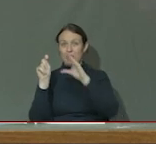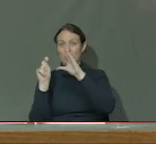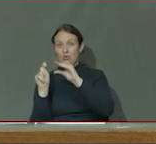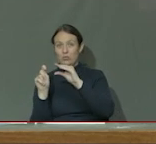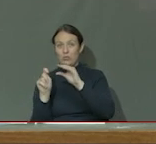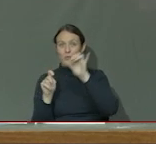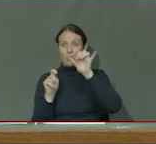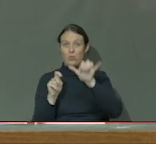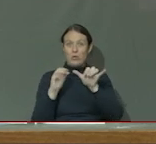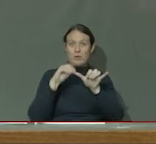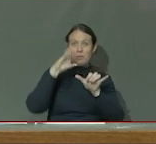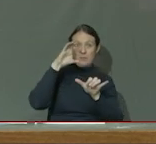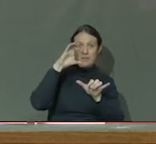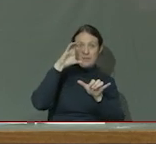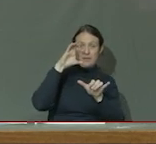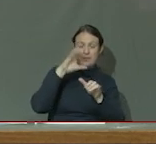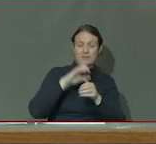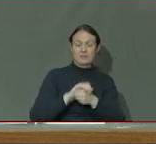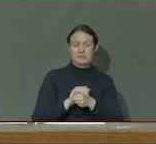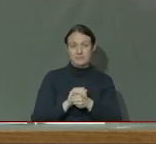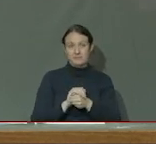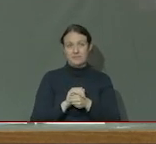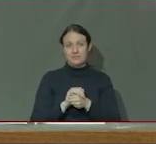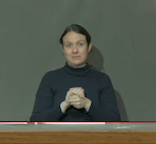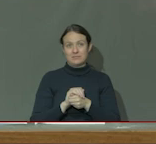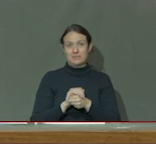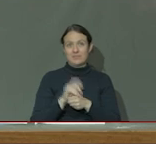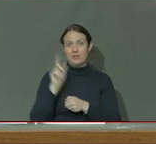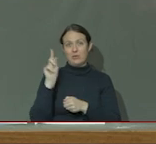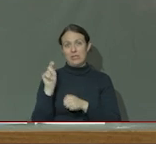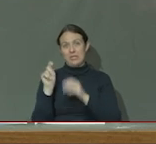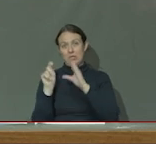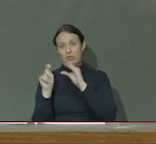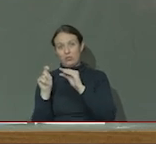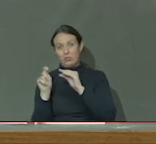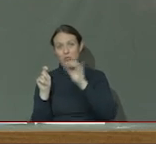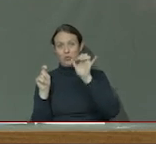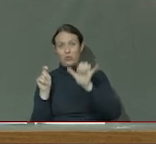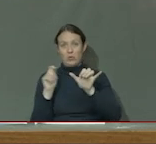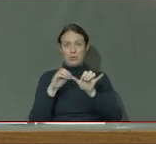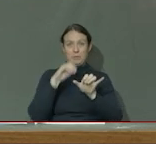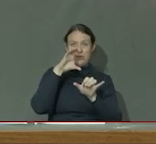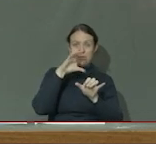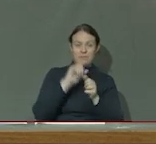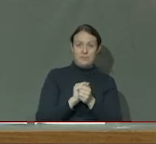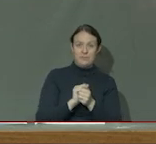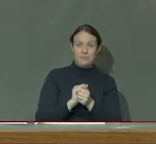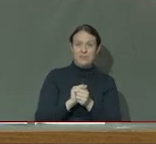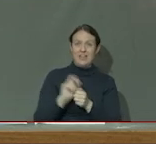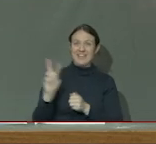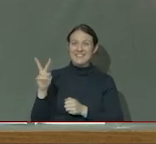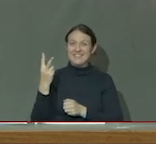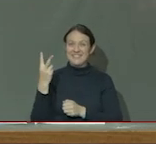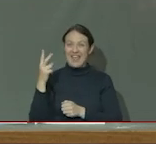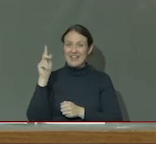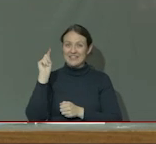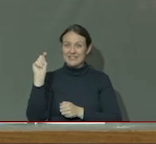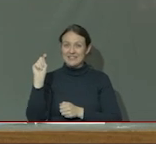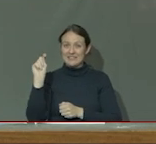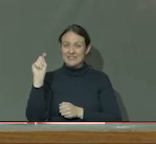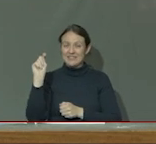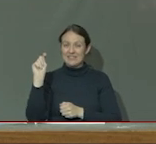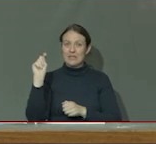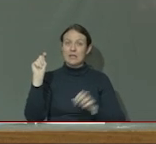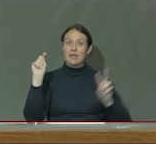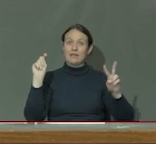work it from a side, and I say the small t now with the first Y. And then what's left for me is